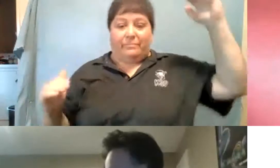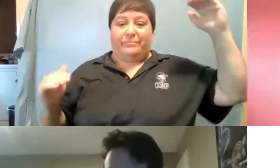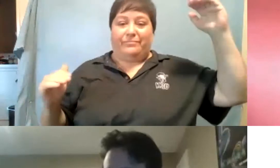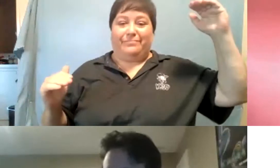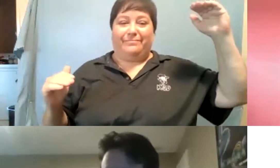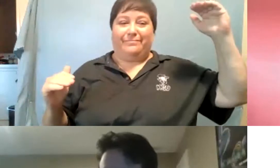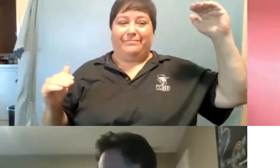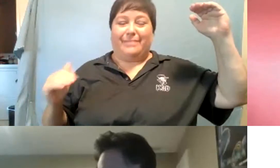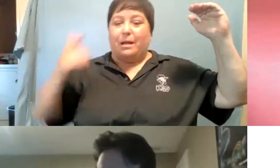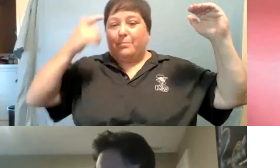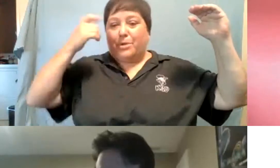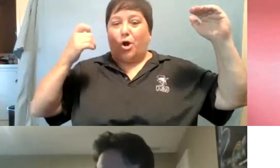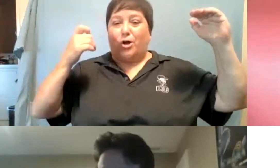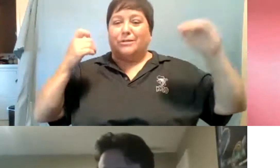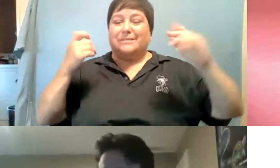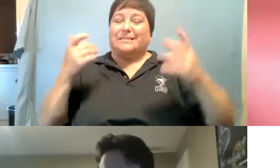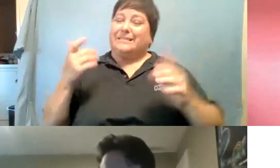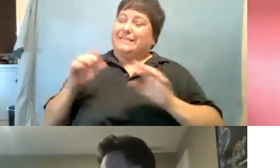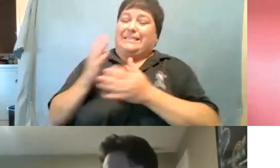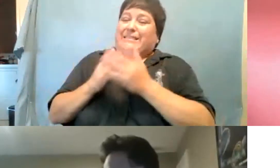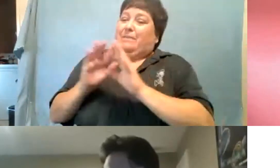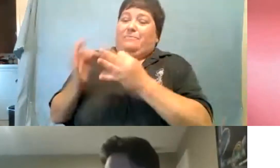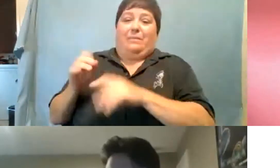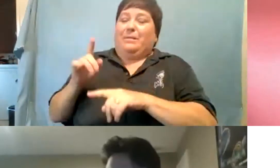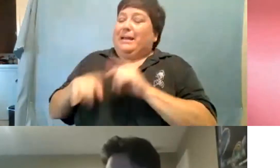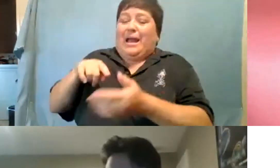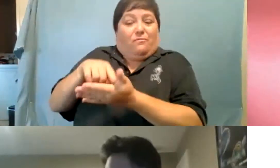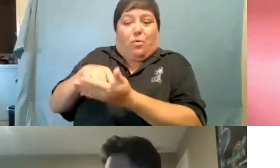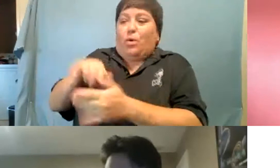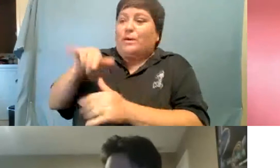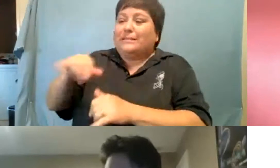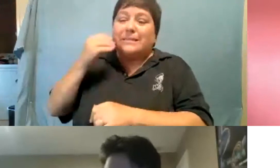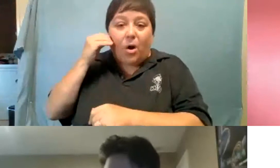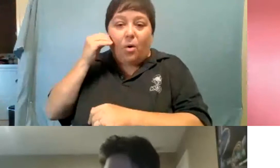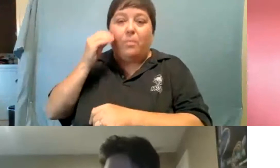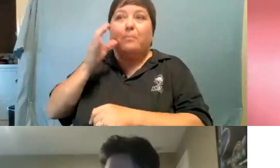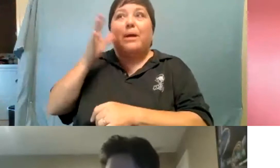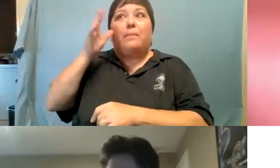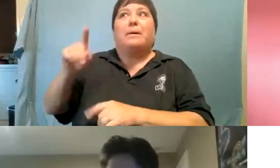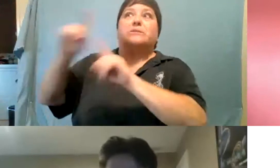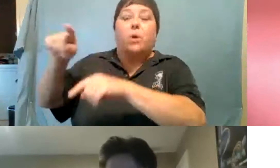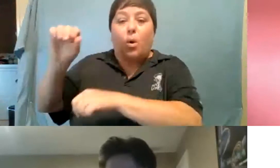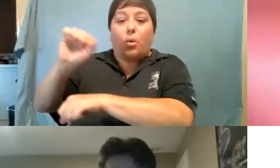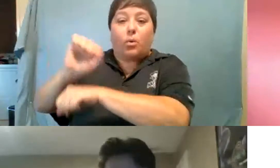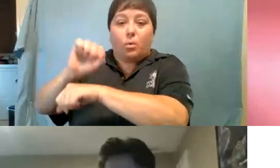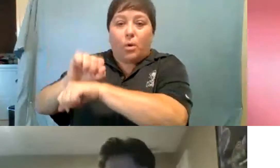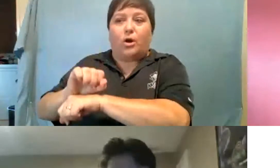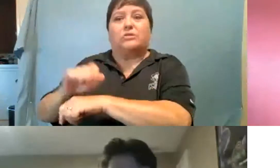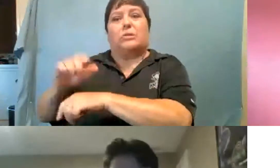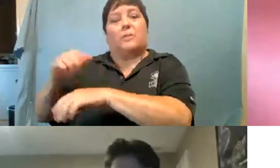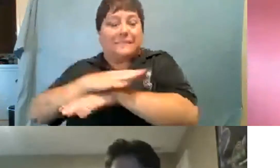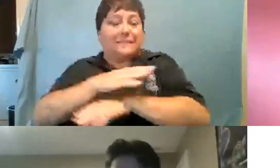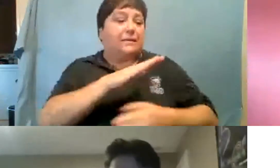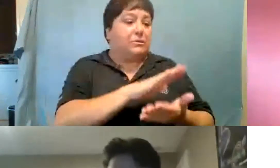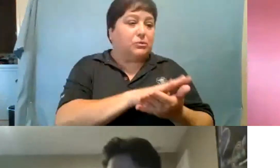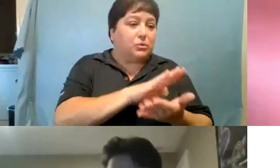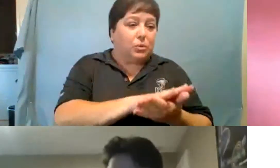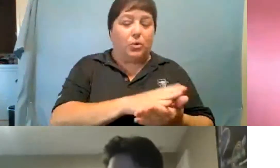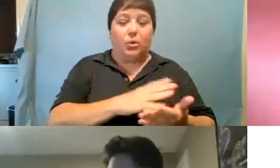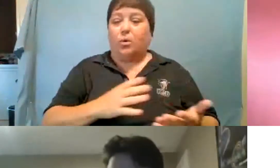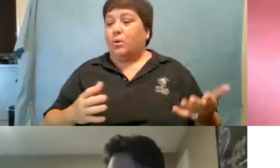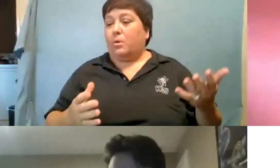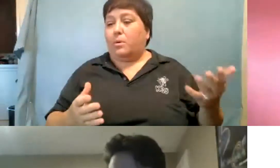groups, because there may not be families that can afford to stay home with younger children, and thus making a greater chance for lower